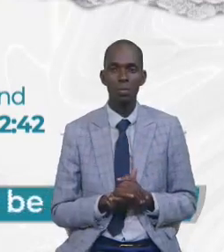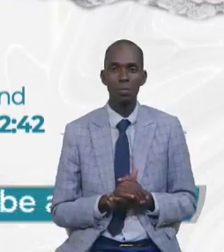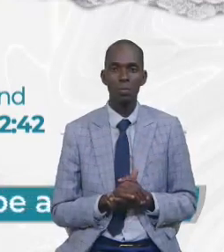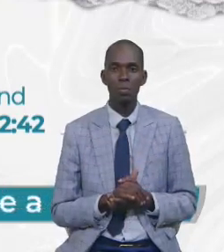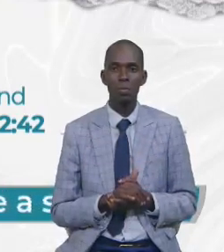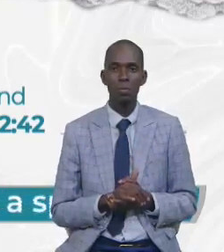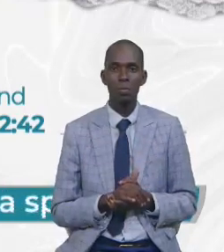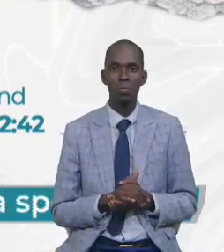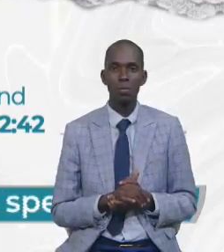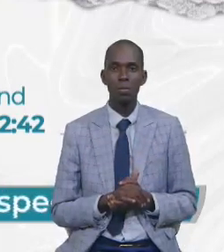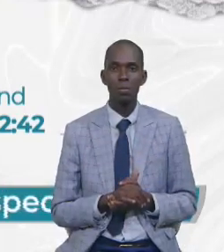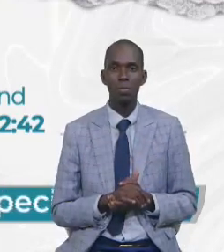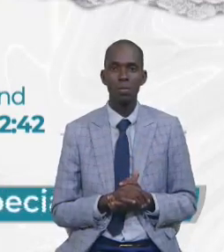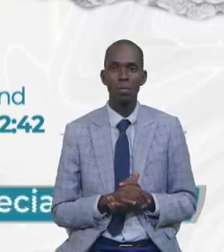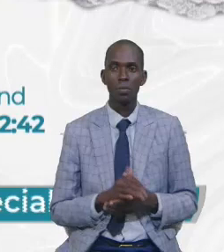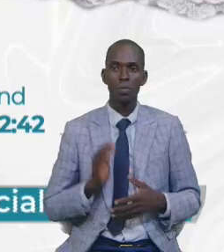Our counselors,